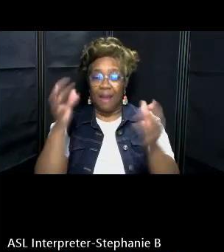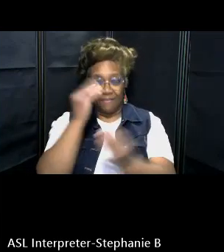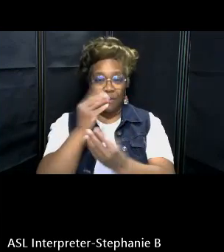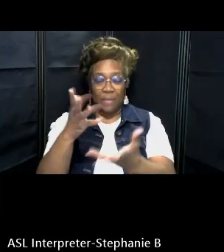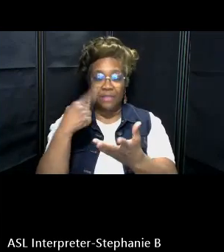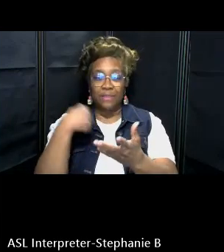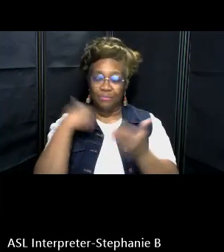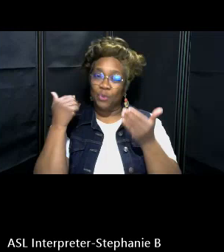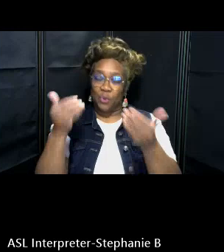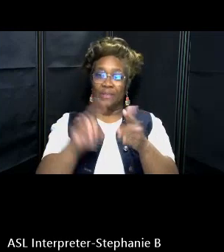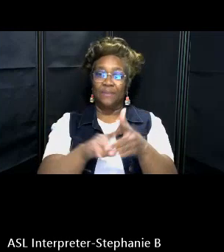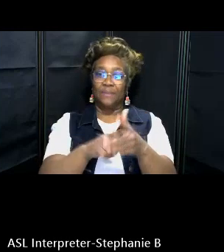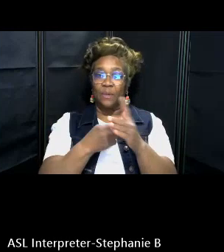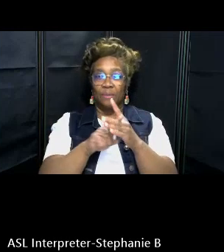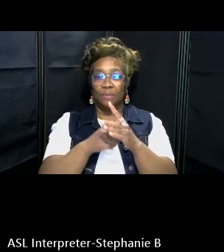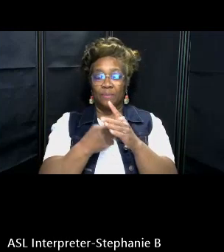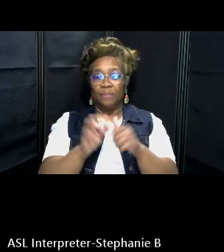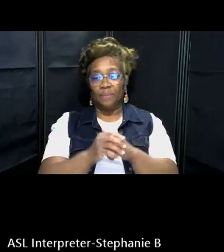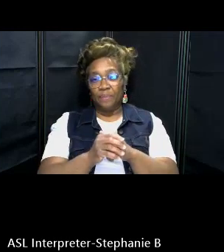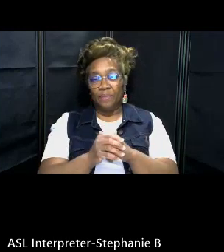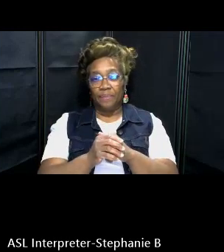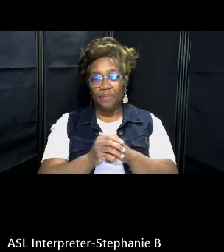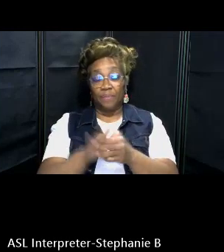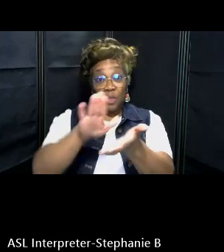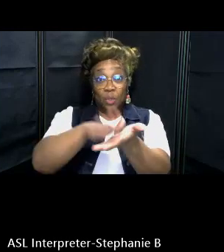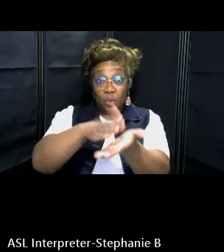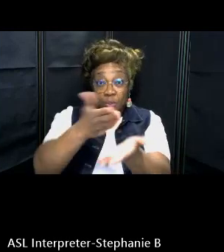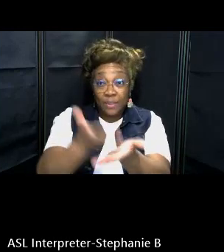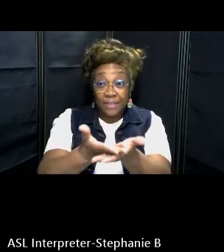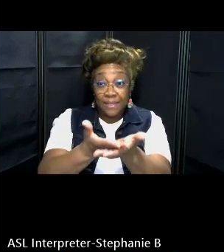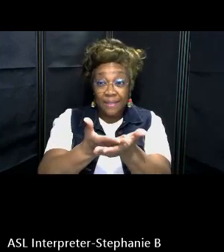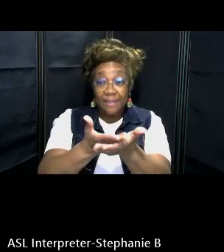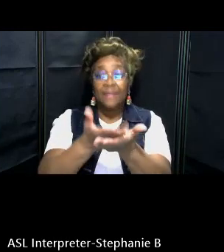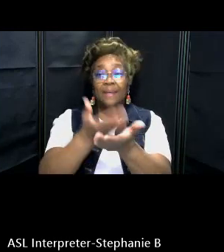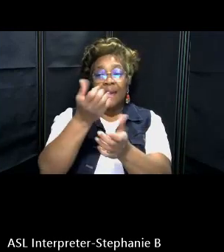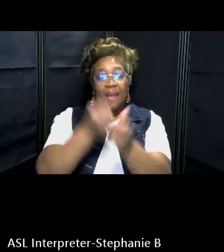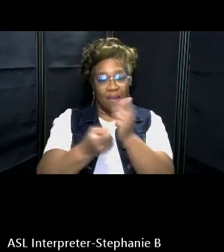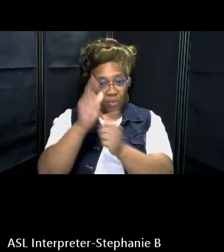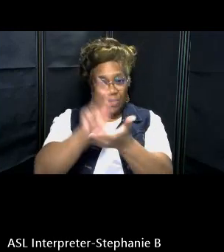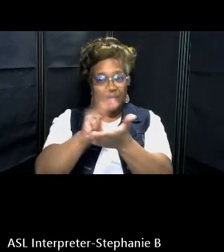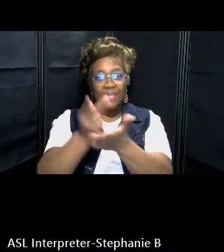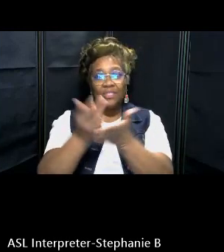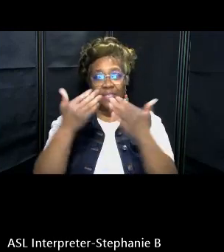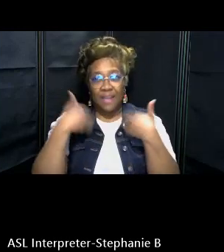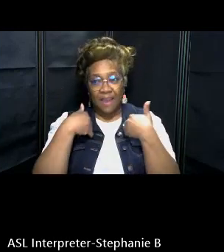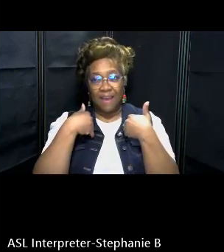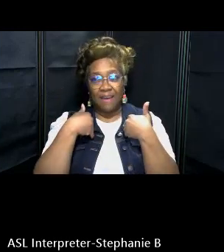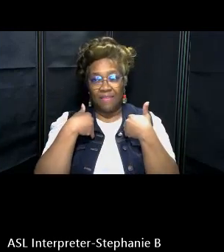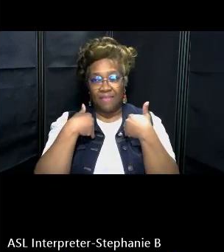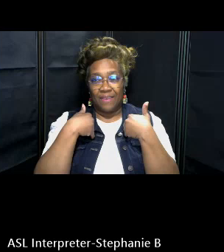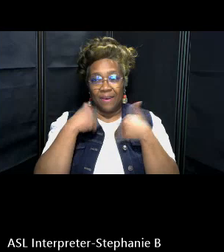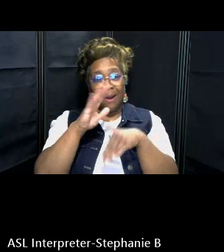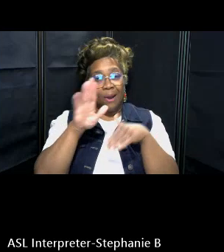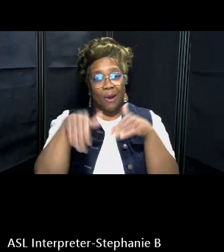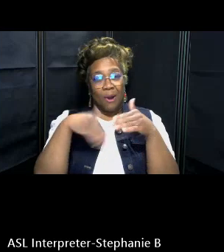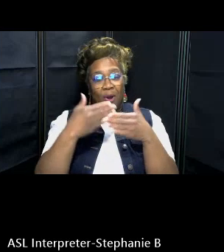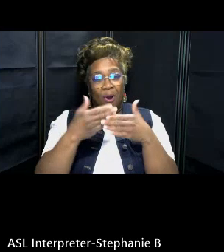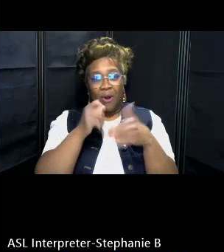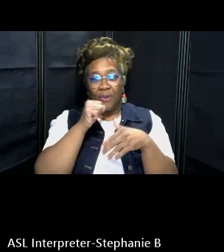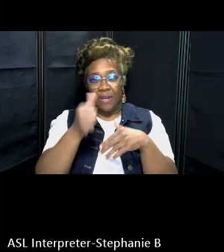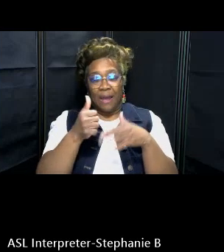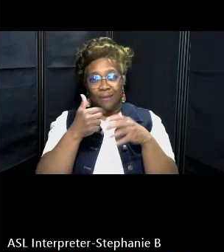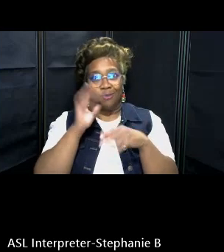ahead and get started. So cooking, everybody's got a kitchen and we're all not so good at using them, at least